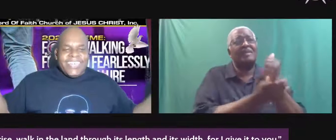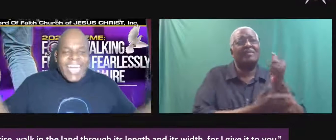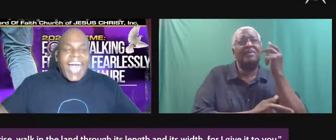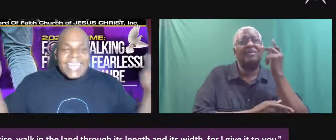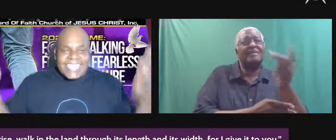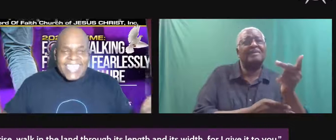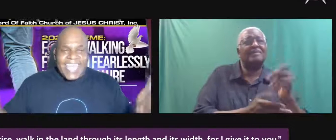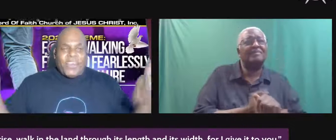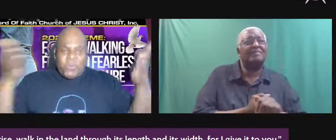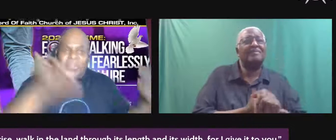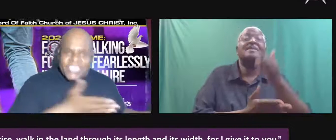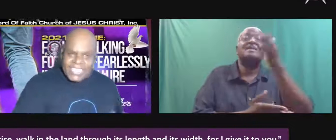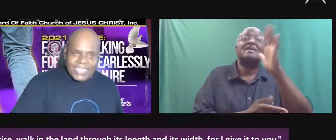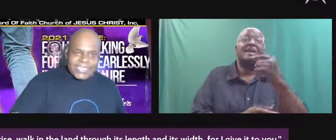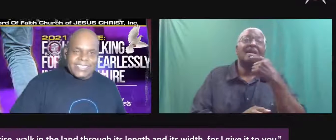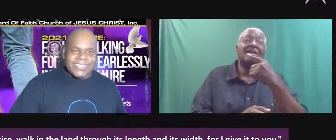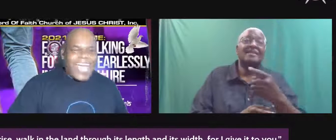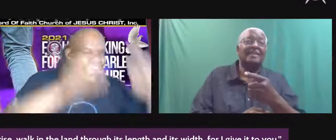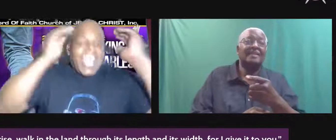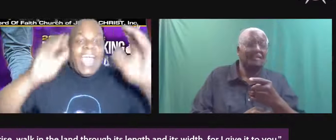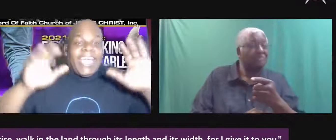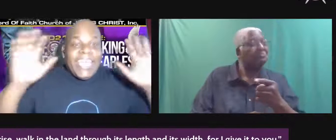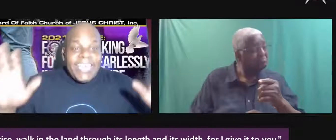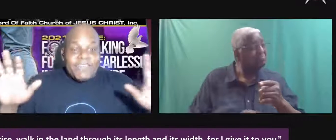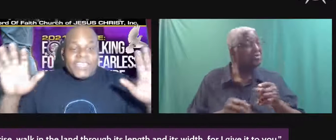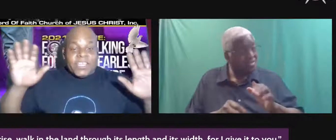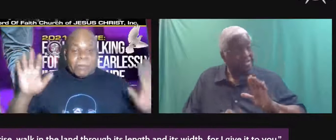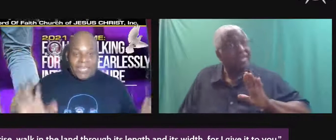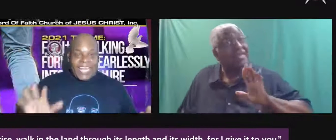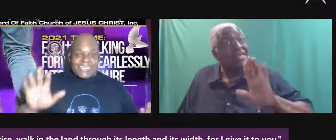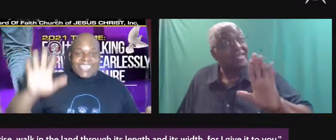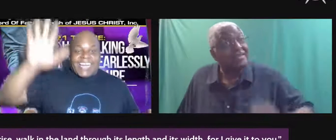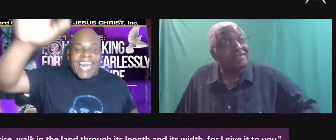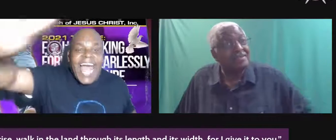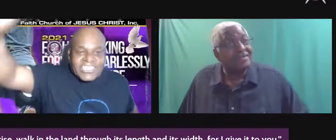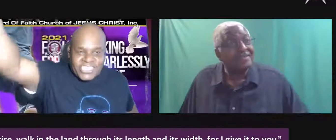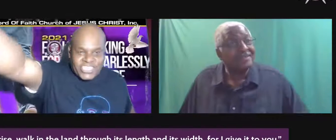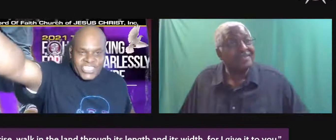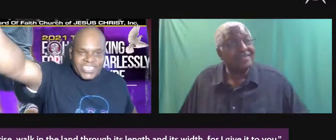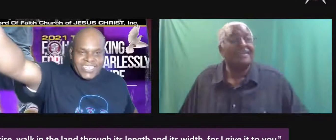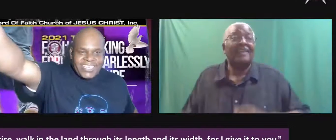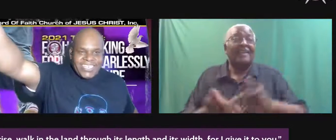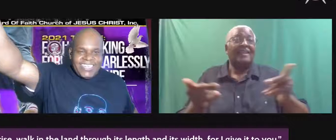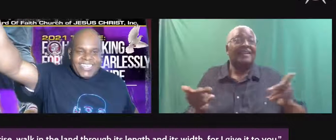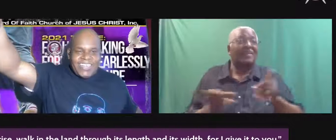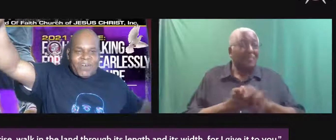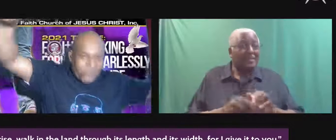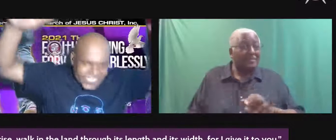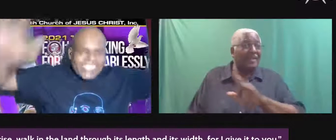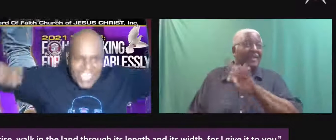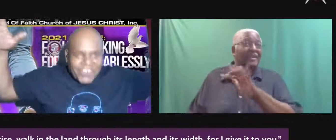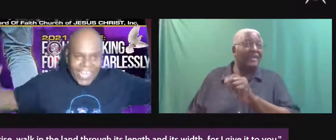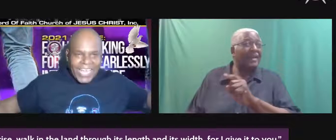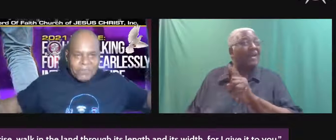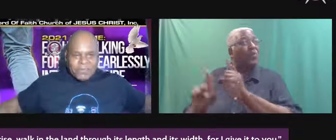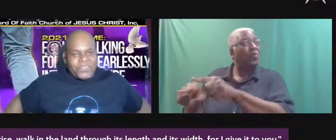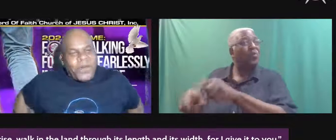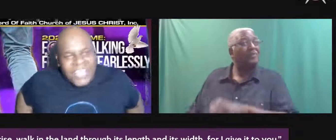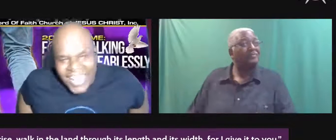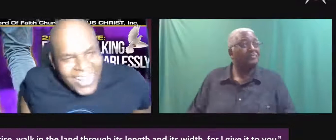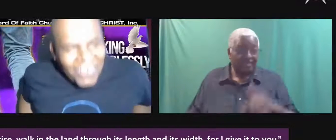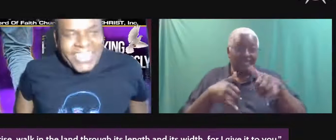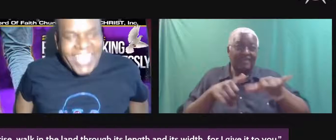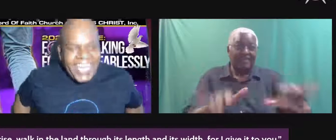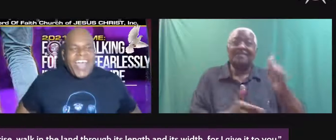looked, God said was his. Even the place Lot stood was still